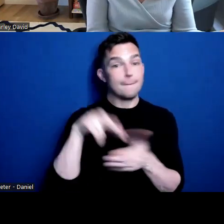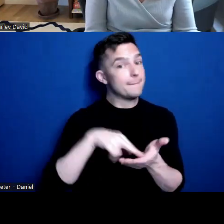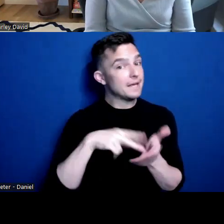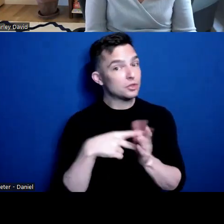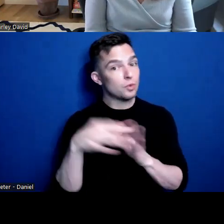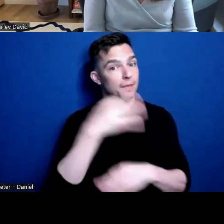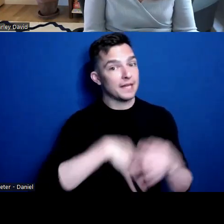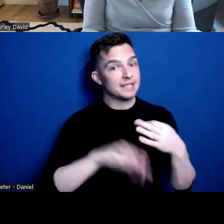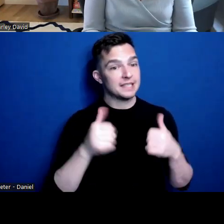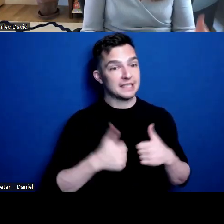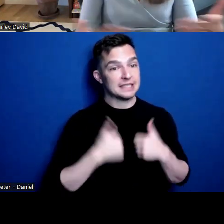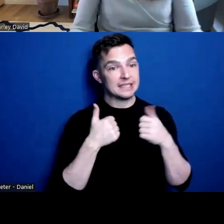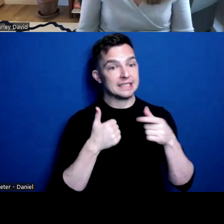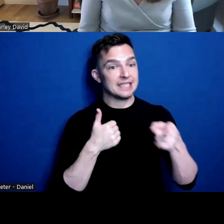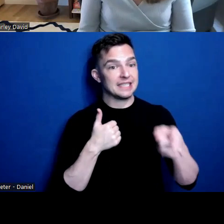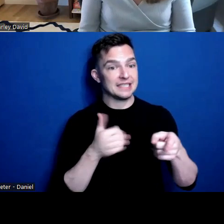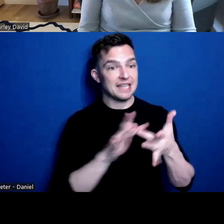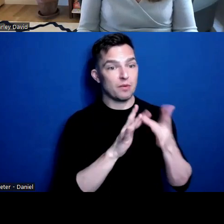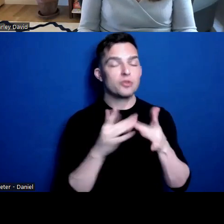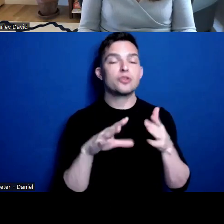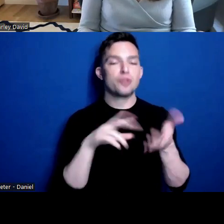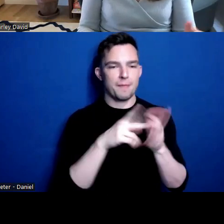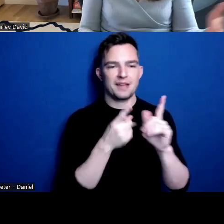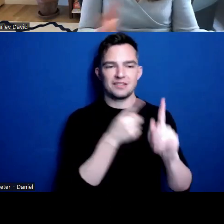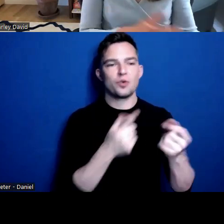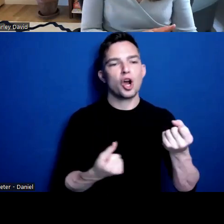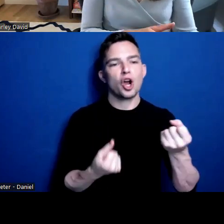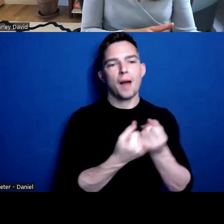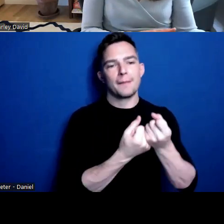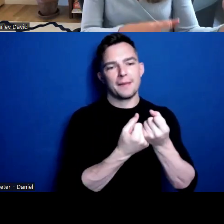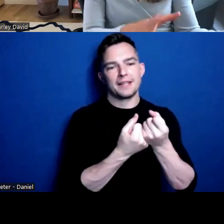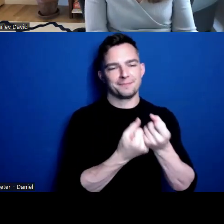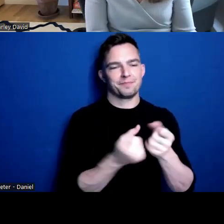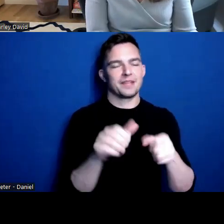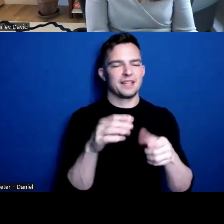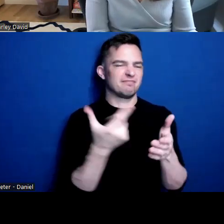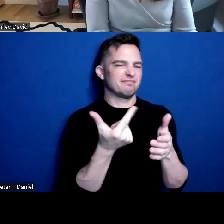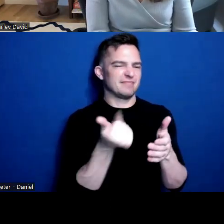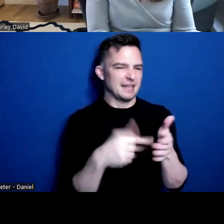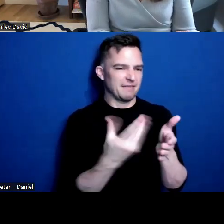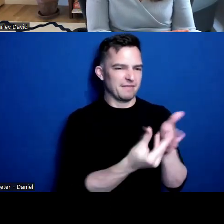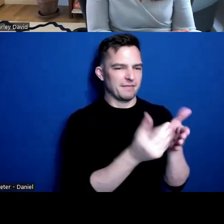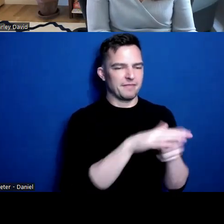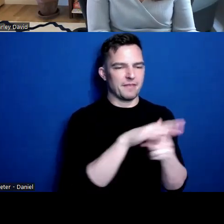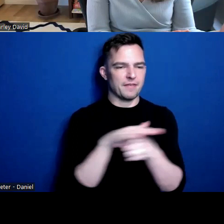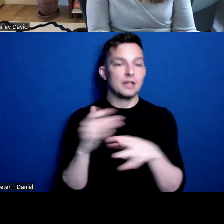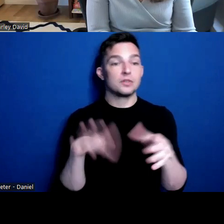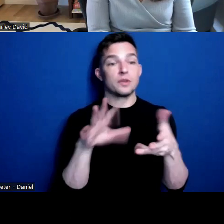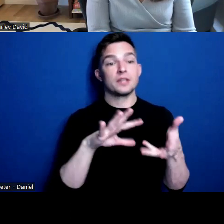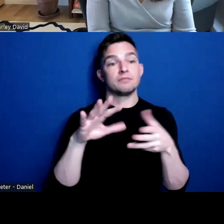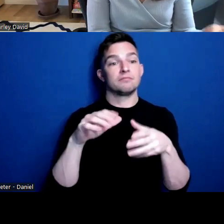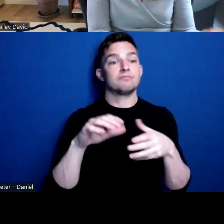replace existing networks. They're meant to complement those networks. And so in this case, the existing crisis network would be considered